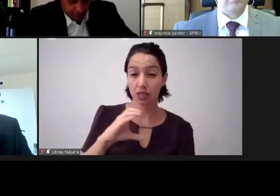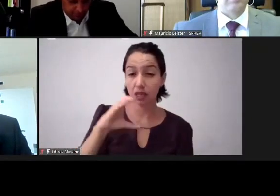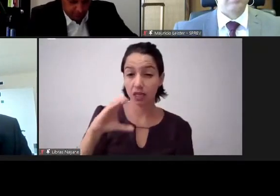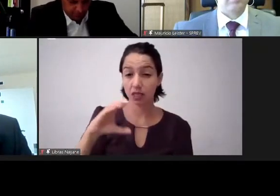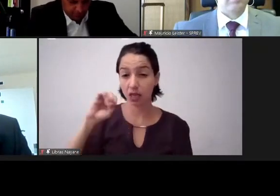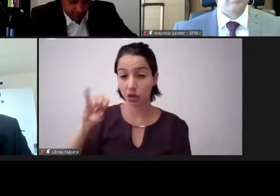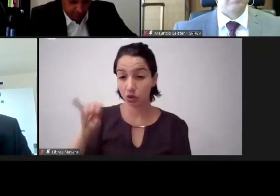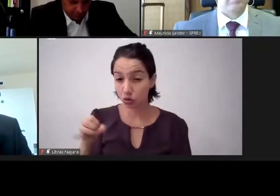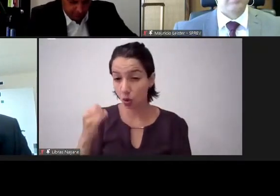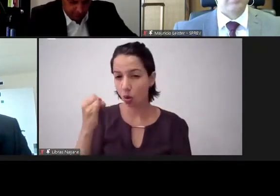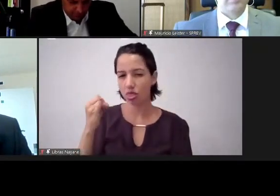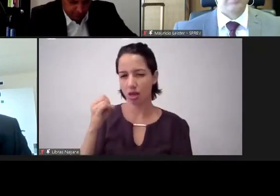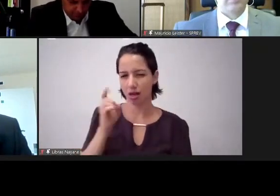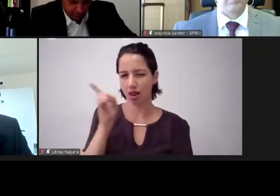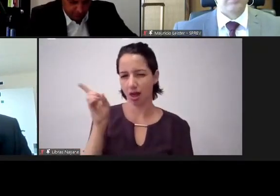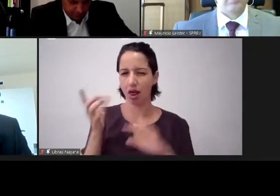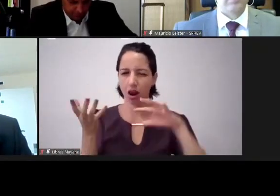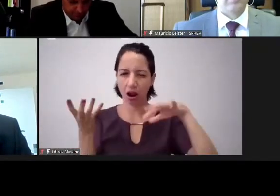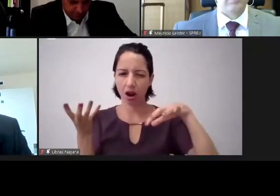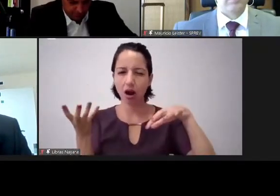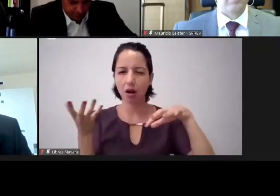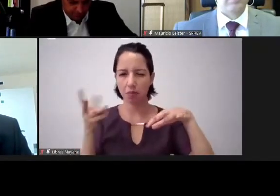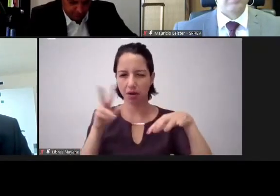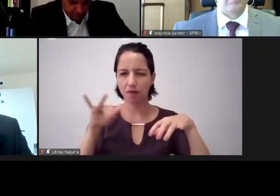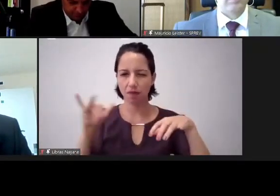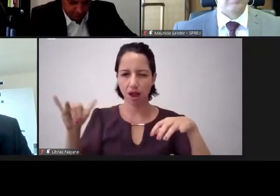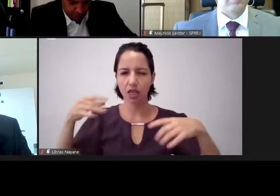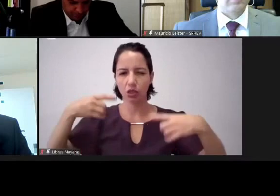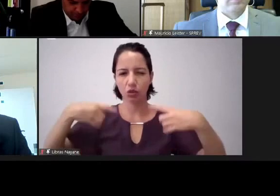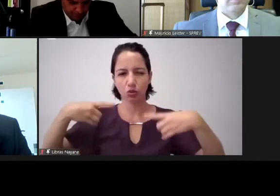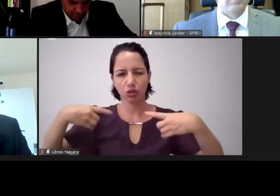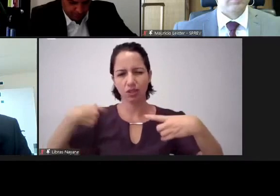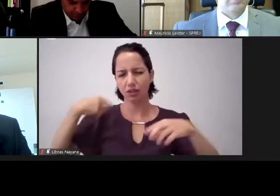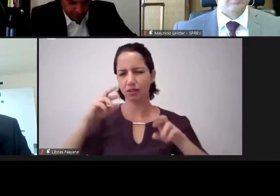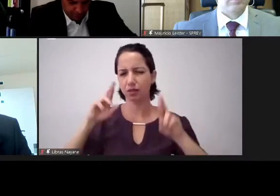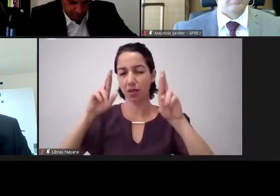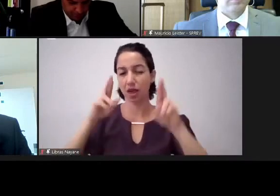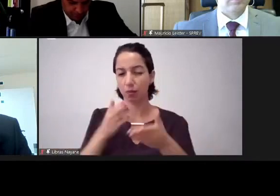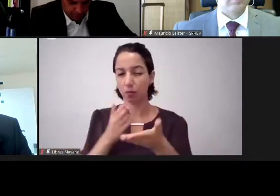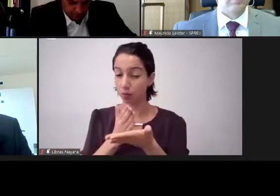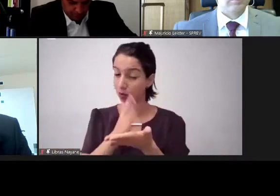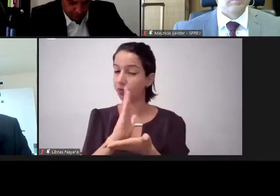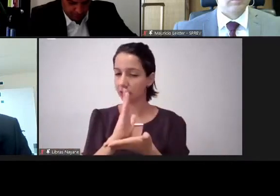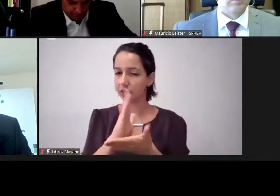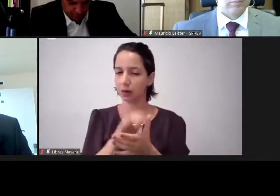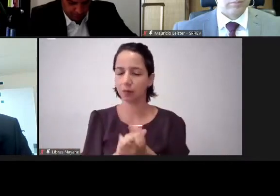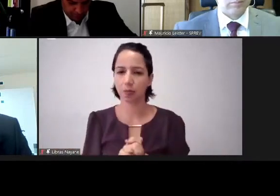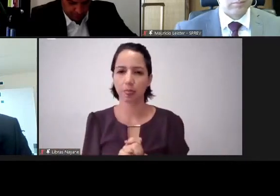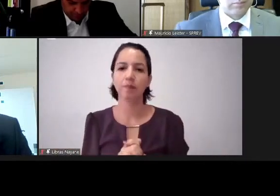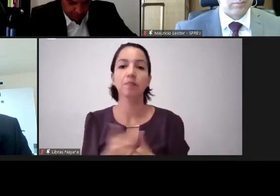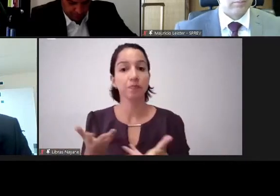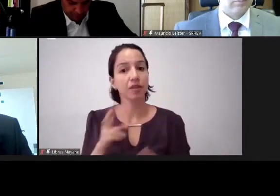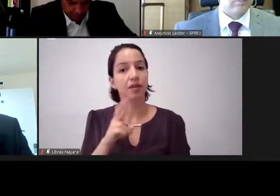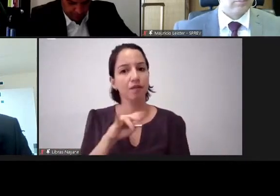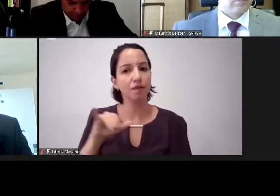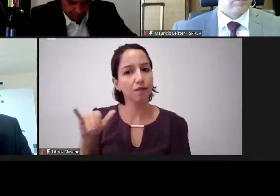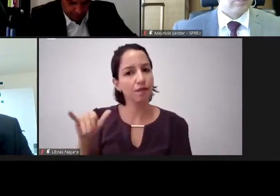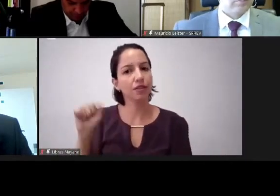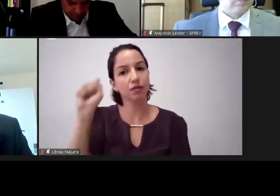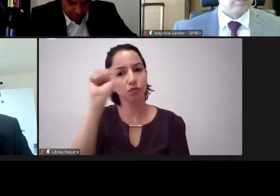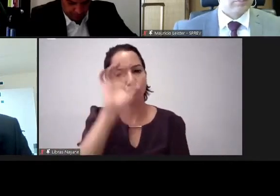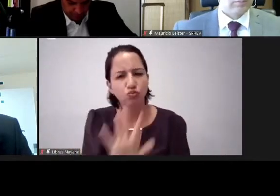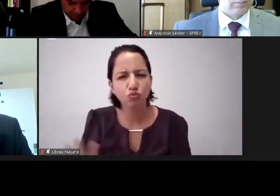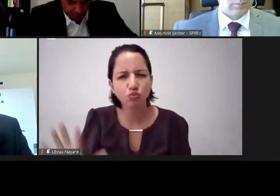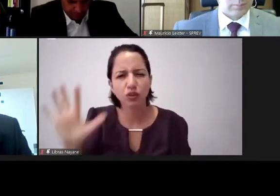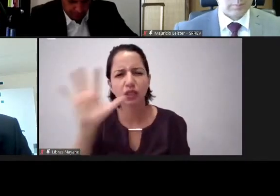And we hope that this will be approved this beginning of December, and